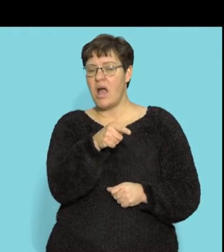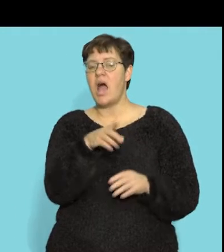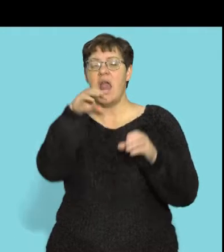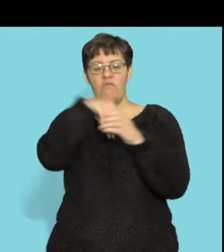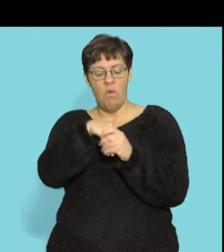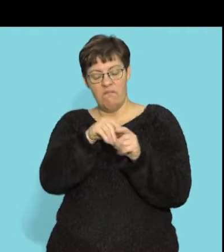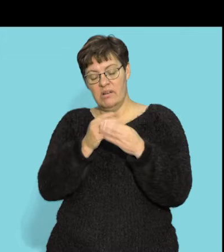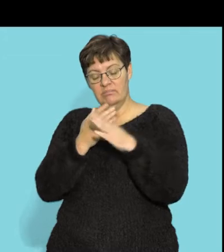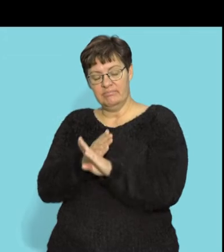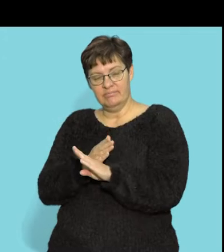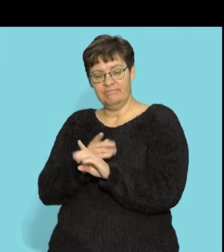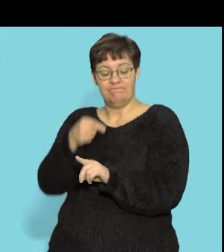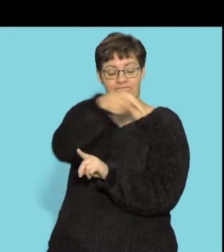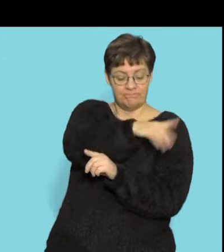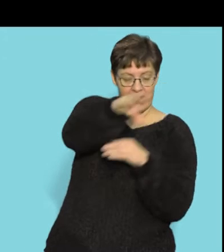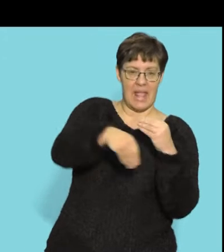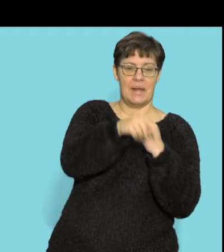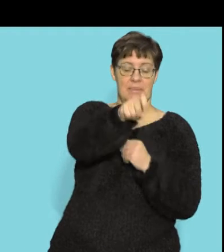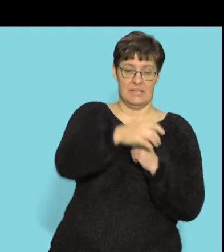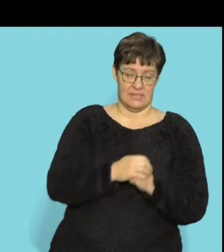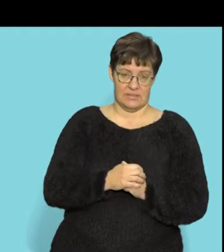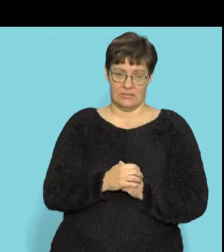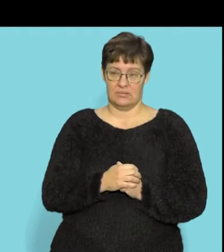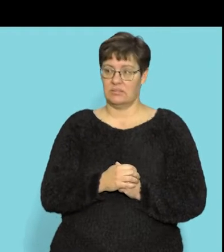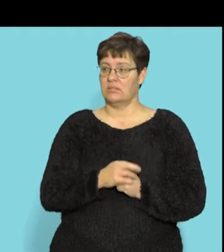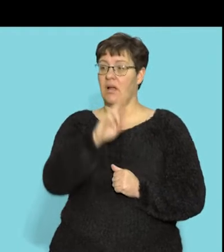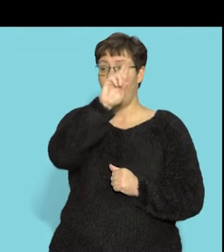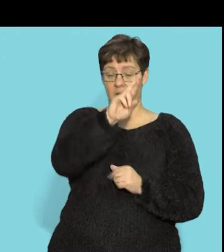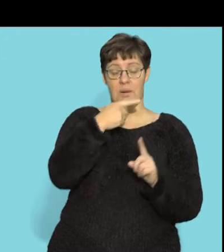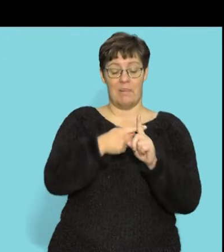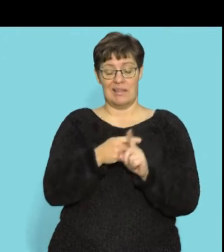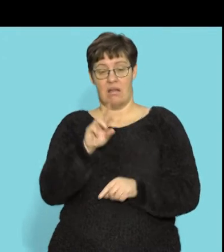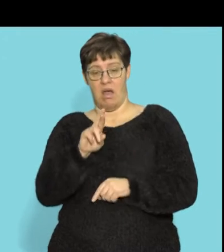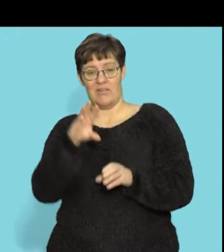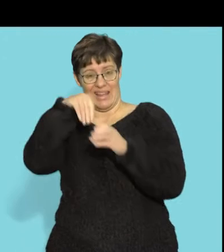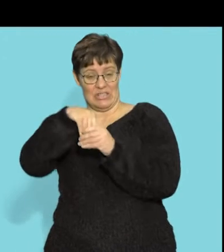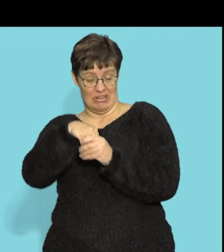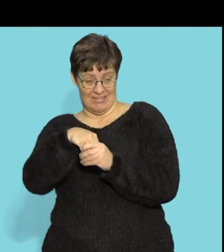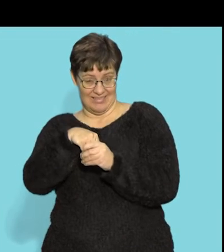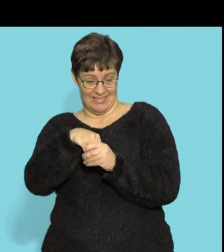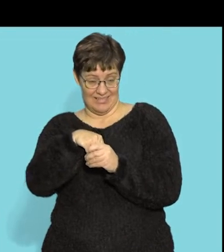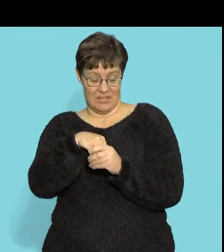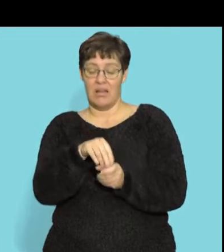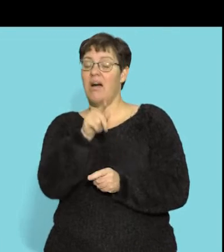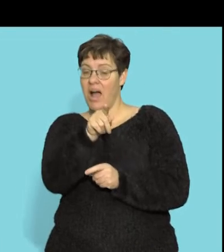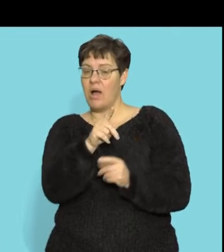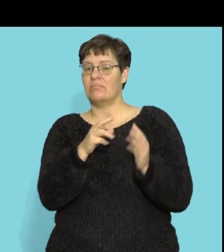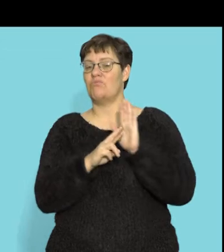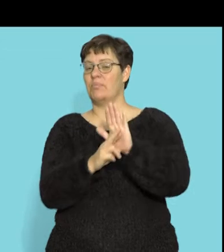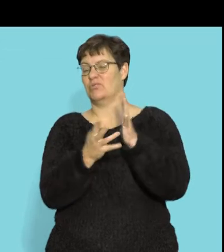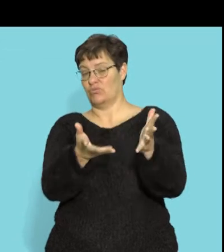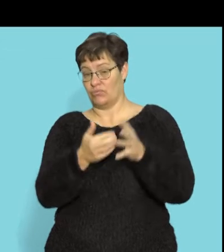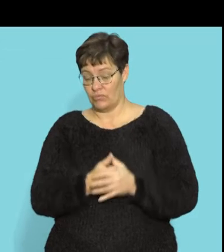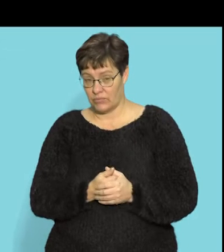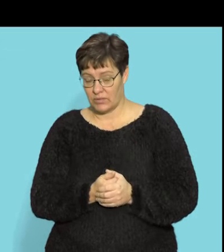circuit, the effective resistance in the circuit will be R plus R, as we have represented it in that way.